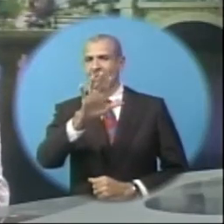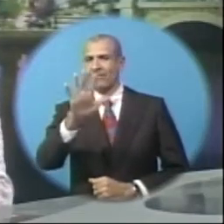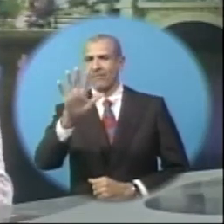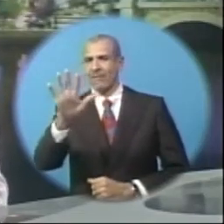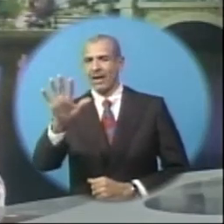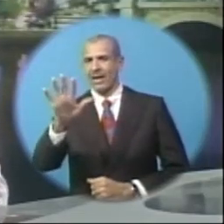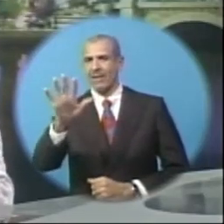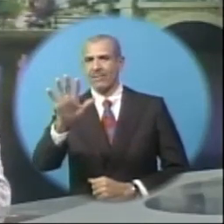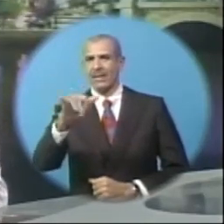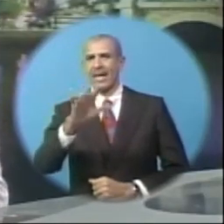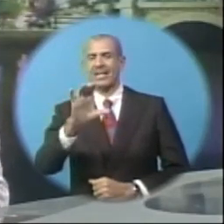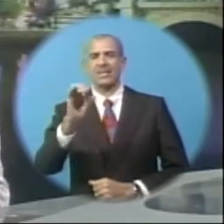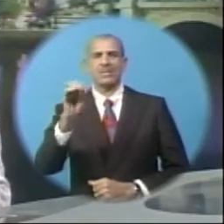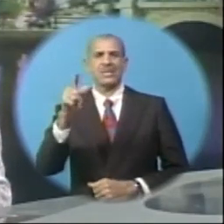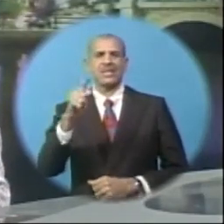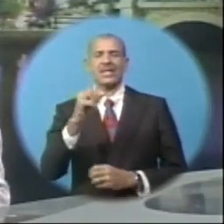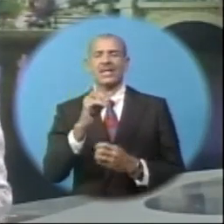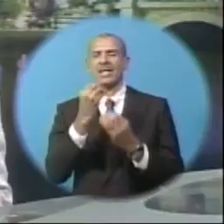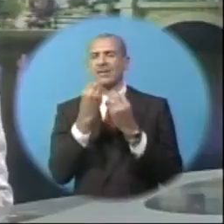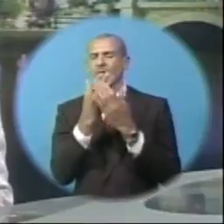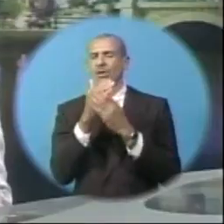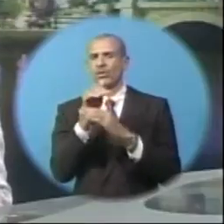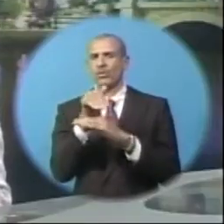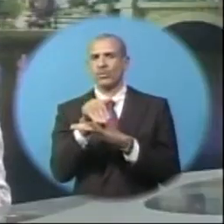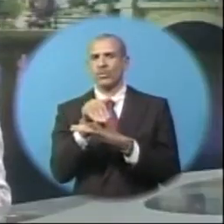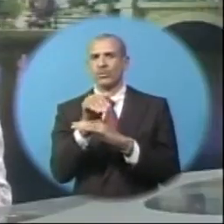right here on the CBC Evening News.